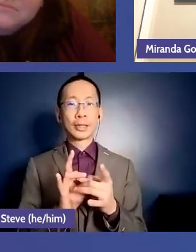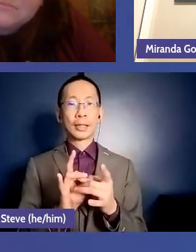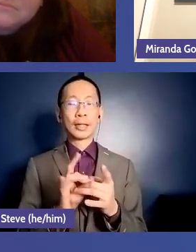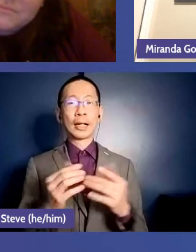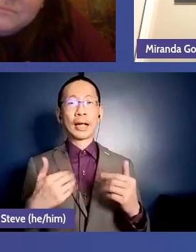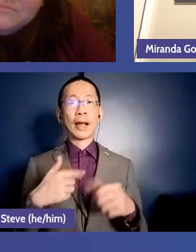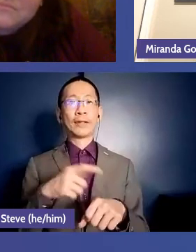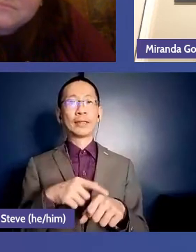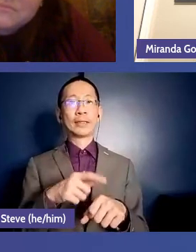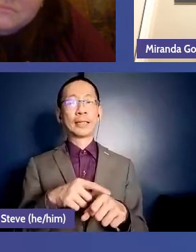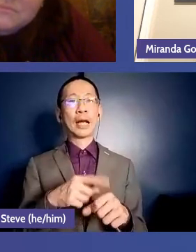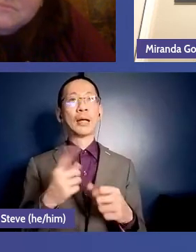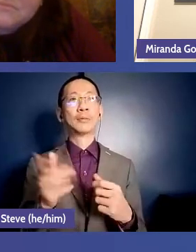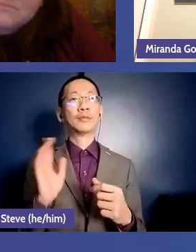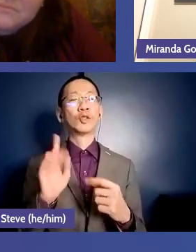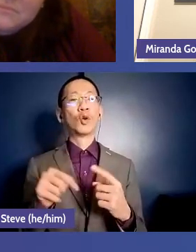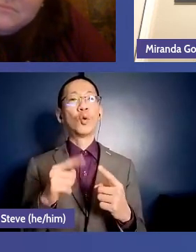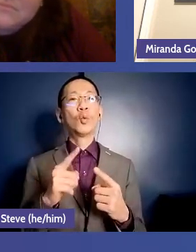times where